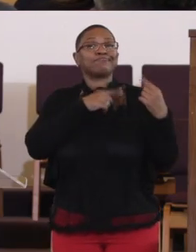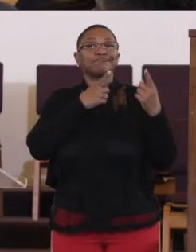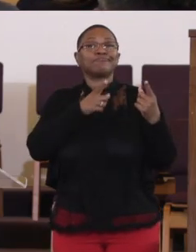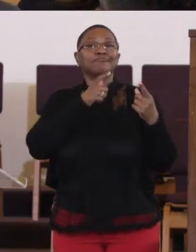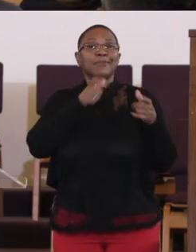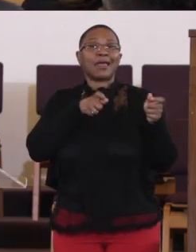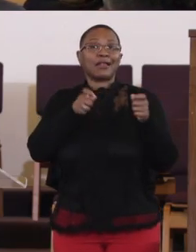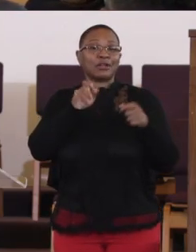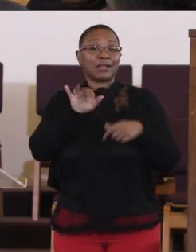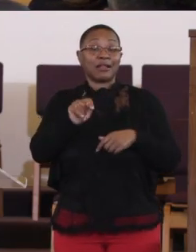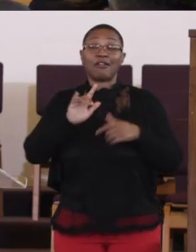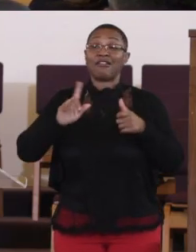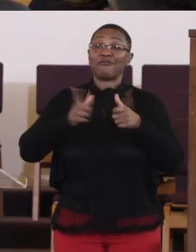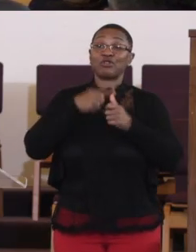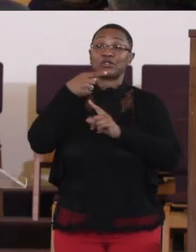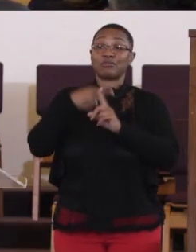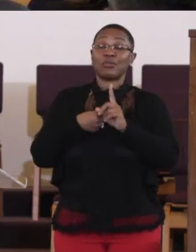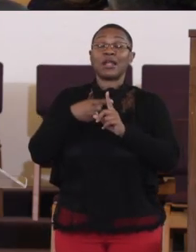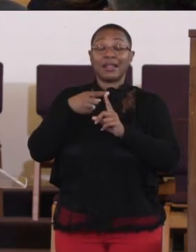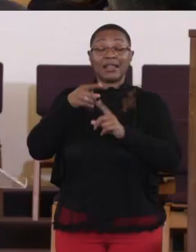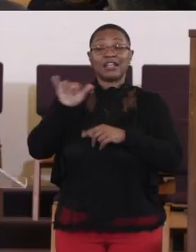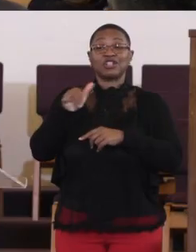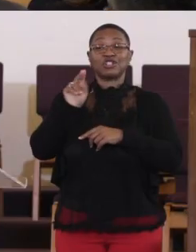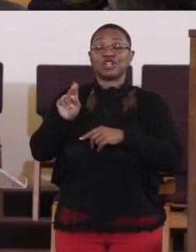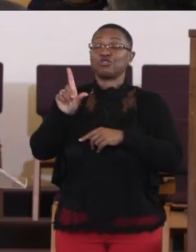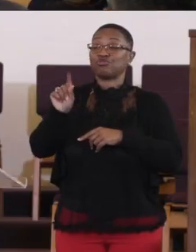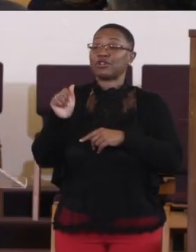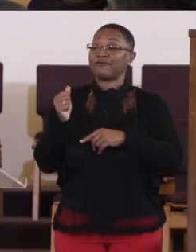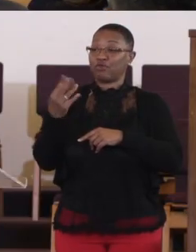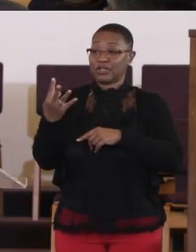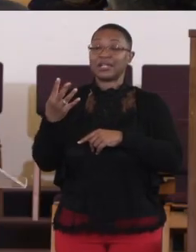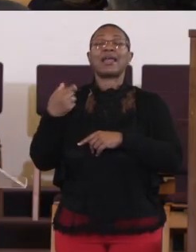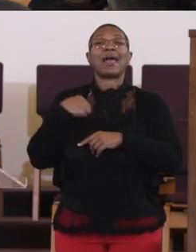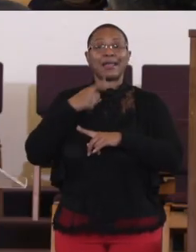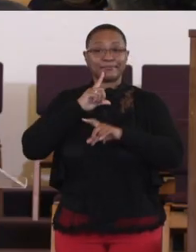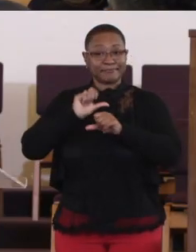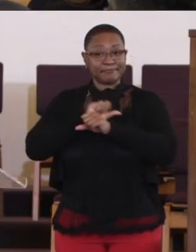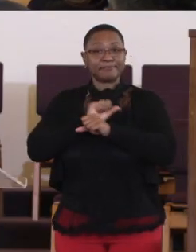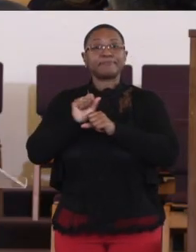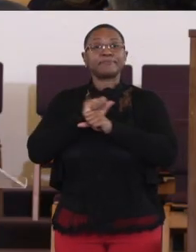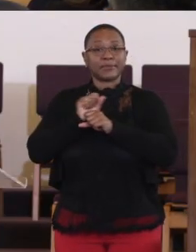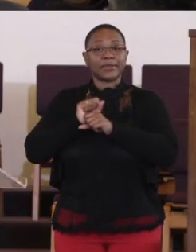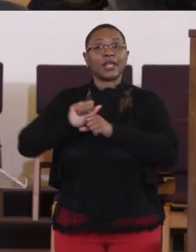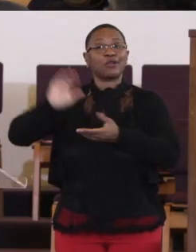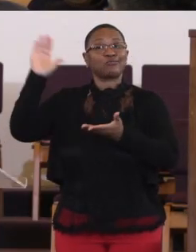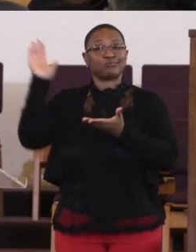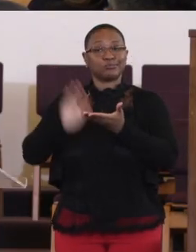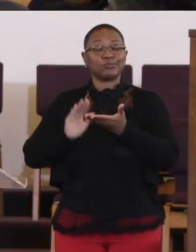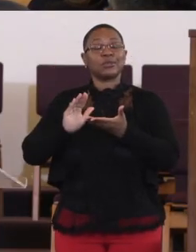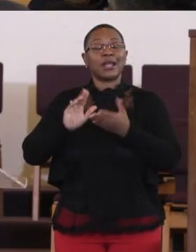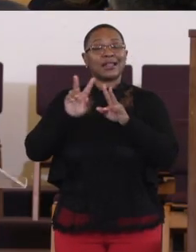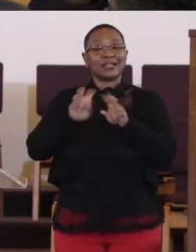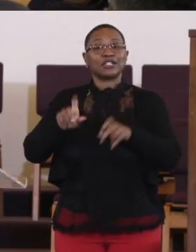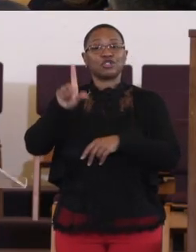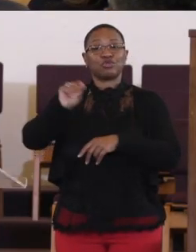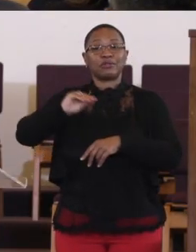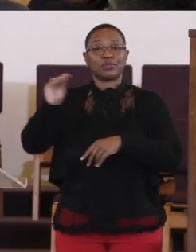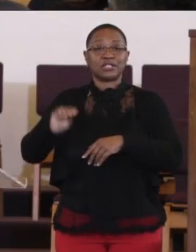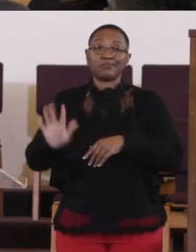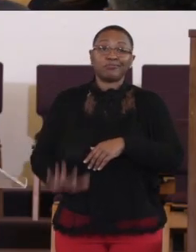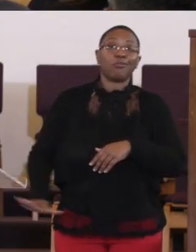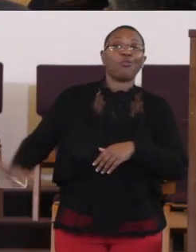very first month in office in January of 2014, I cut the assessments 20% across the